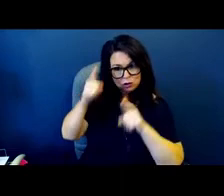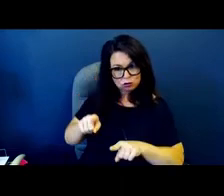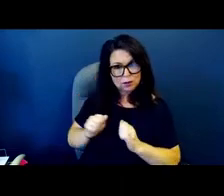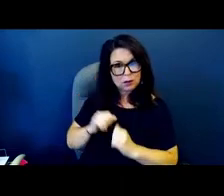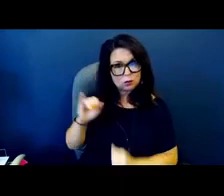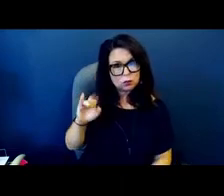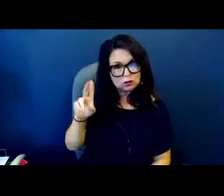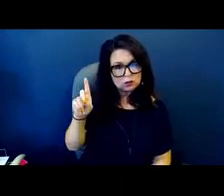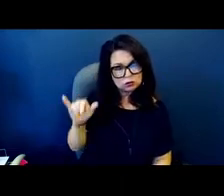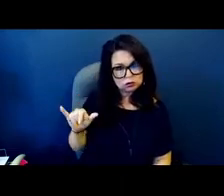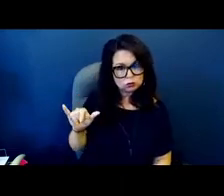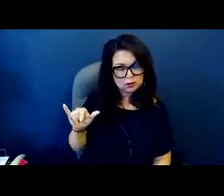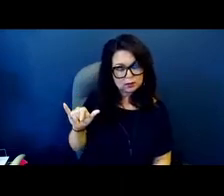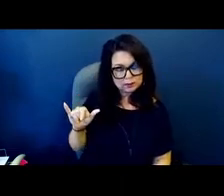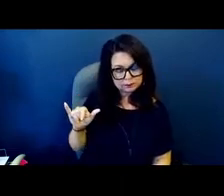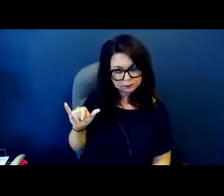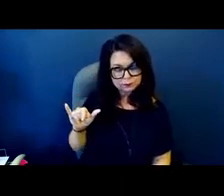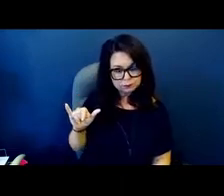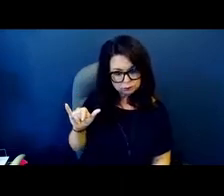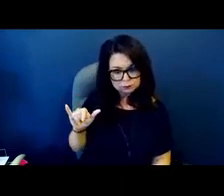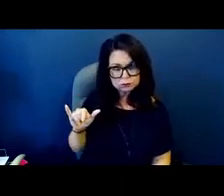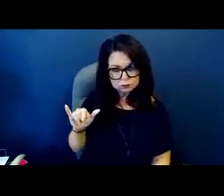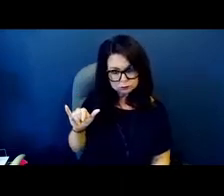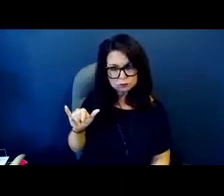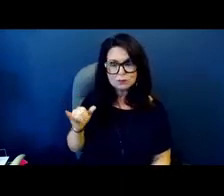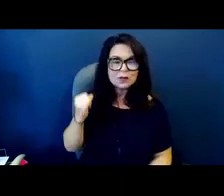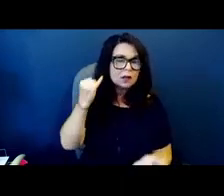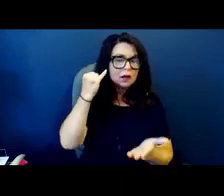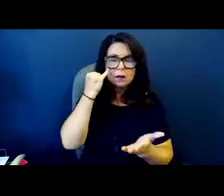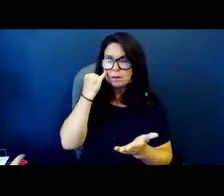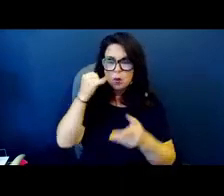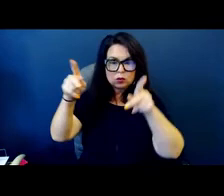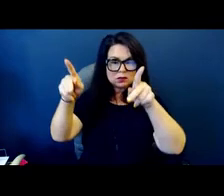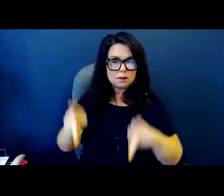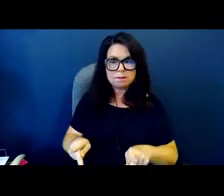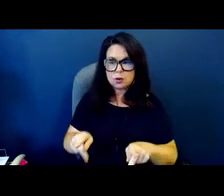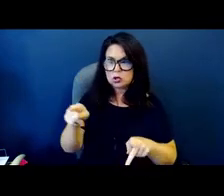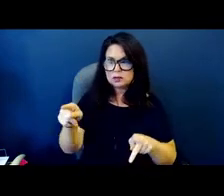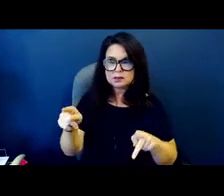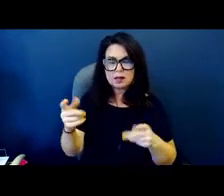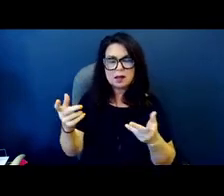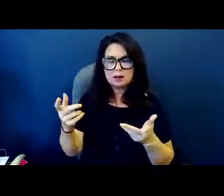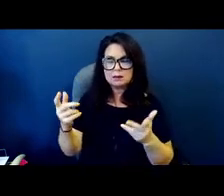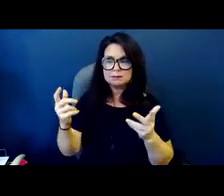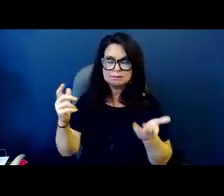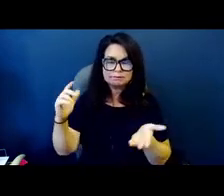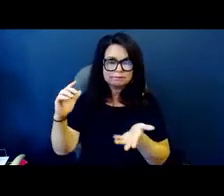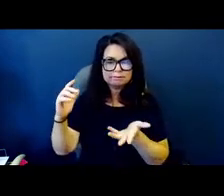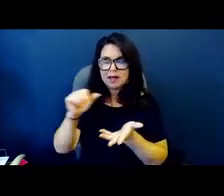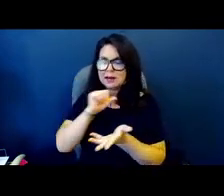somebody who has lesser physical disabilities will gain more